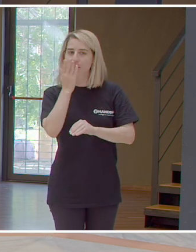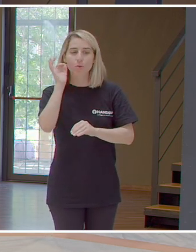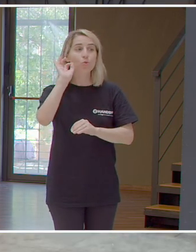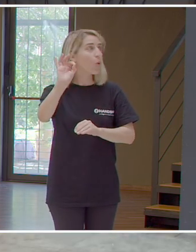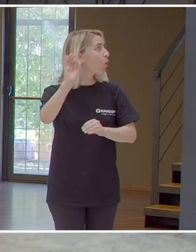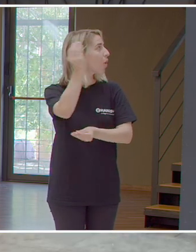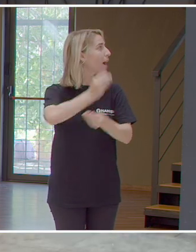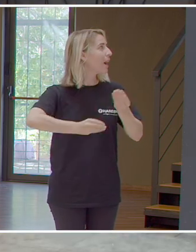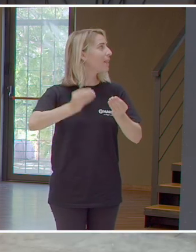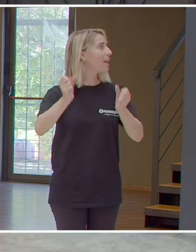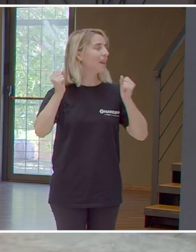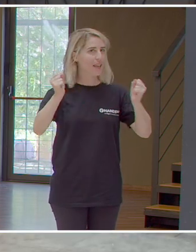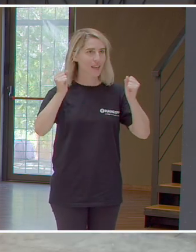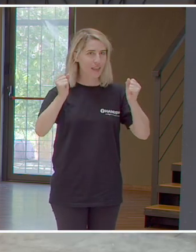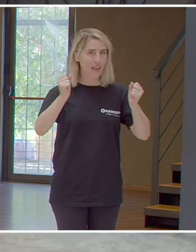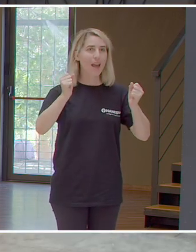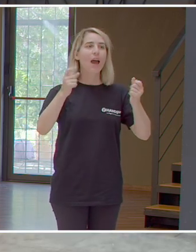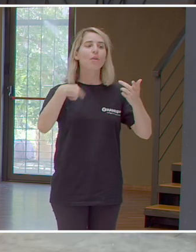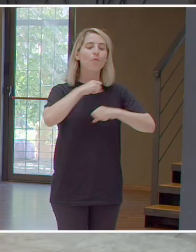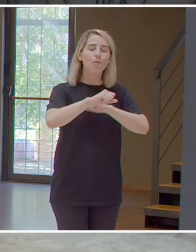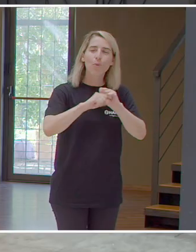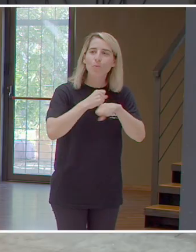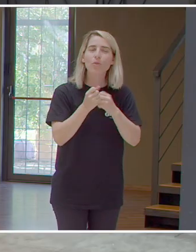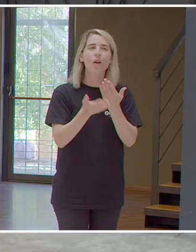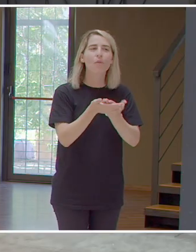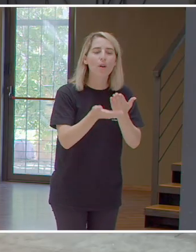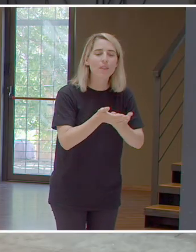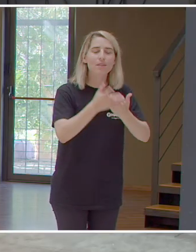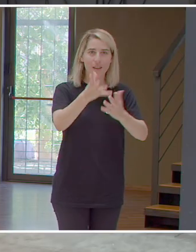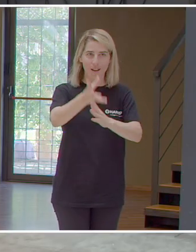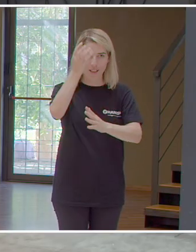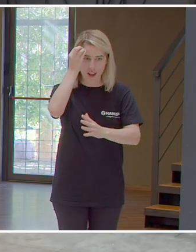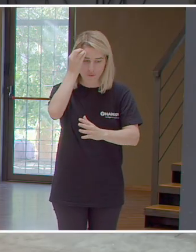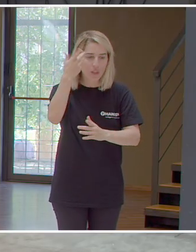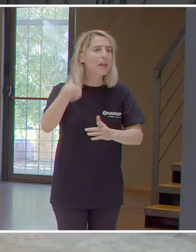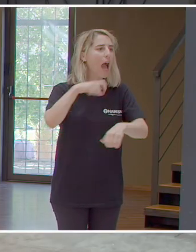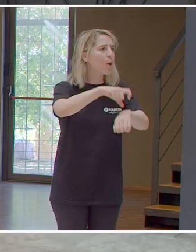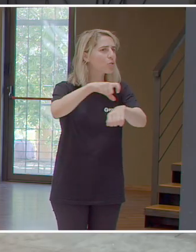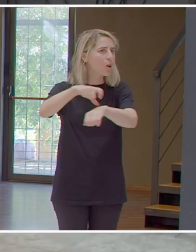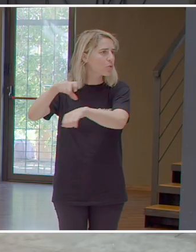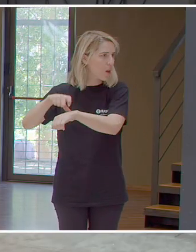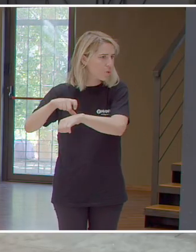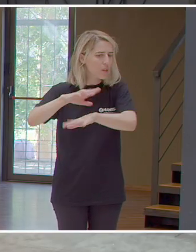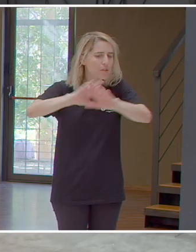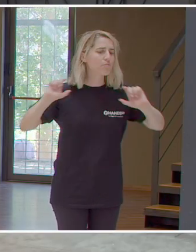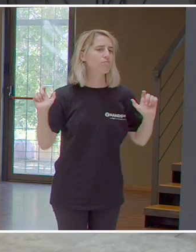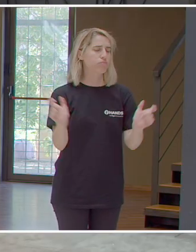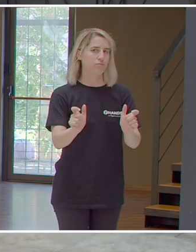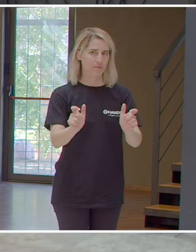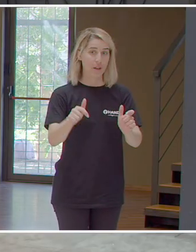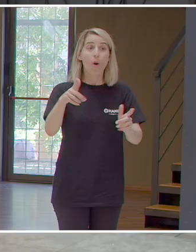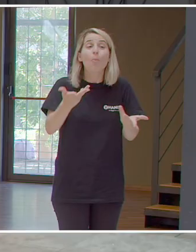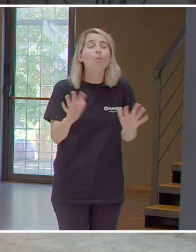health, helping them to understand and successfully prevent common diseases. All of that with a whole food